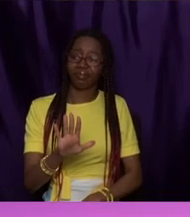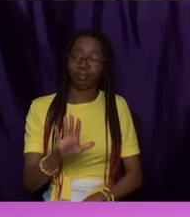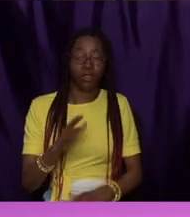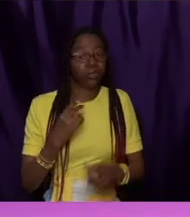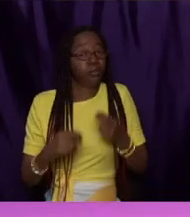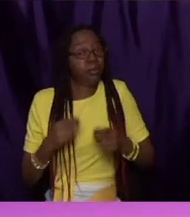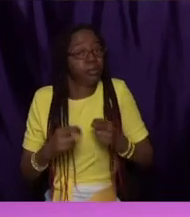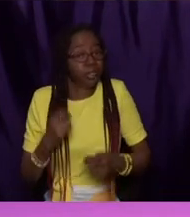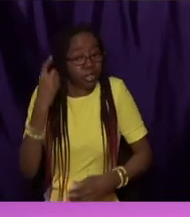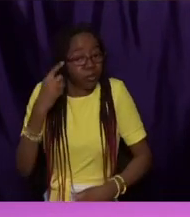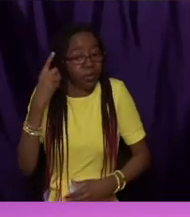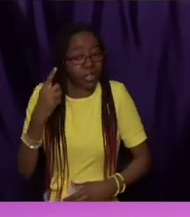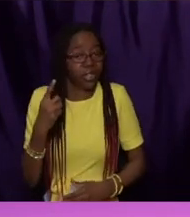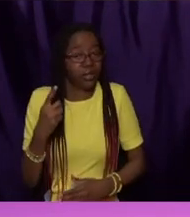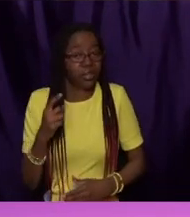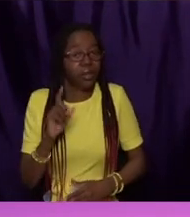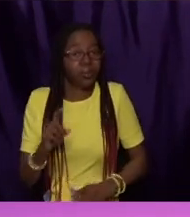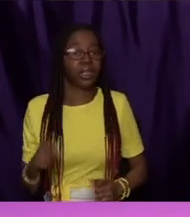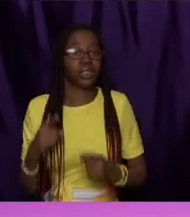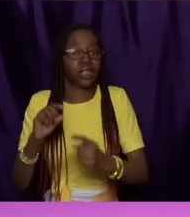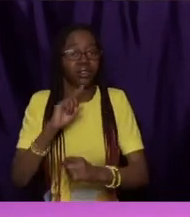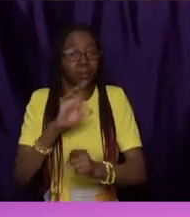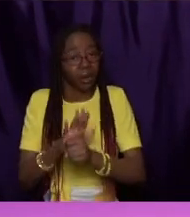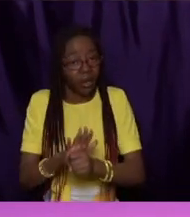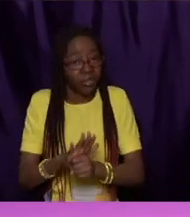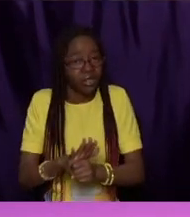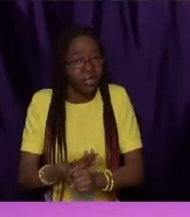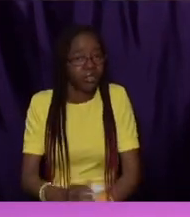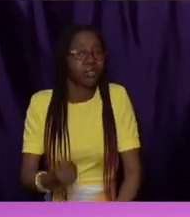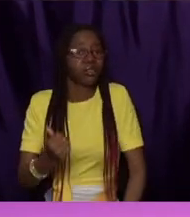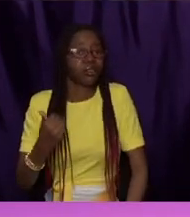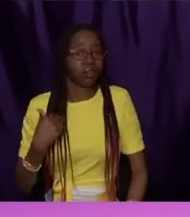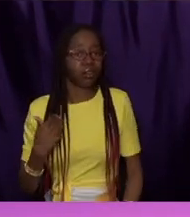Problem is, we think we got to give the promise to ourselves.